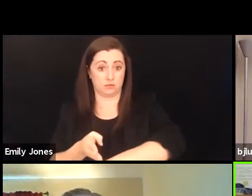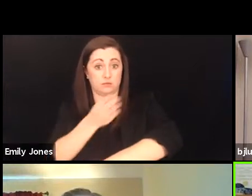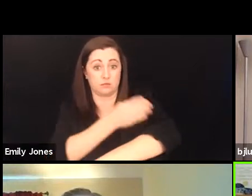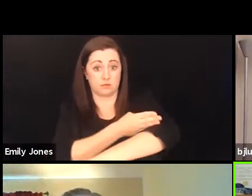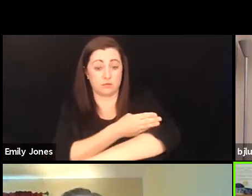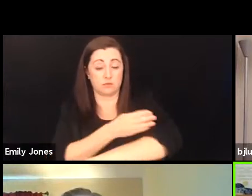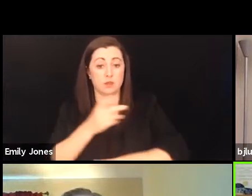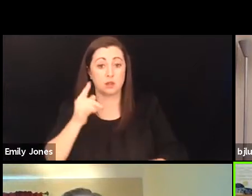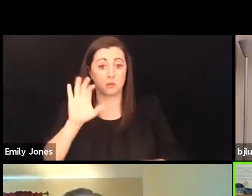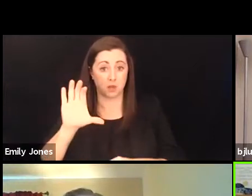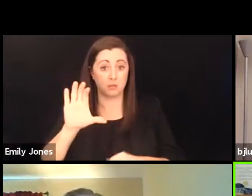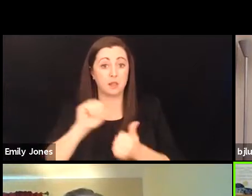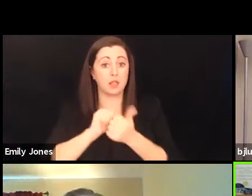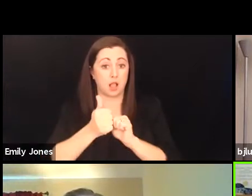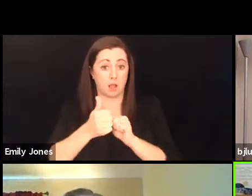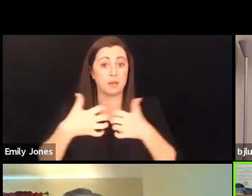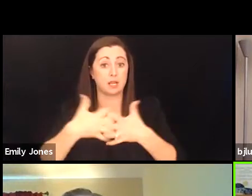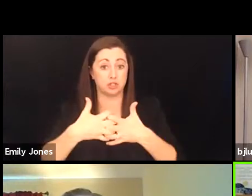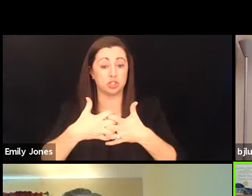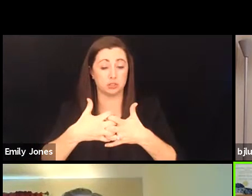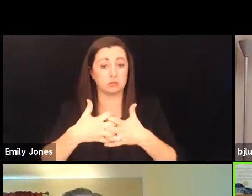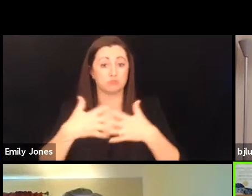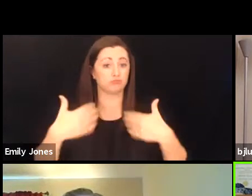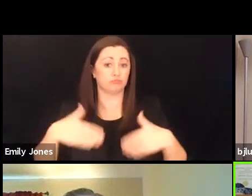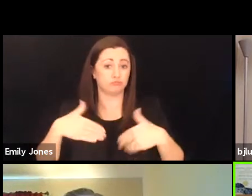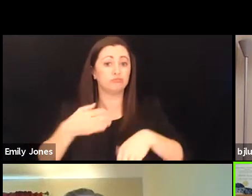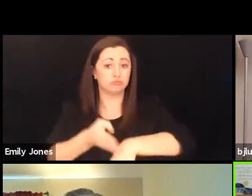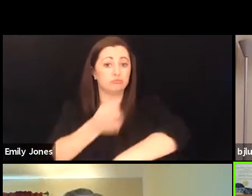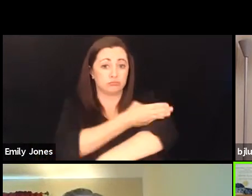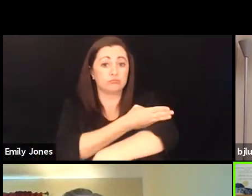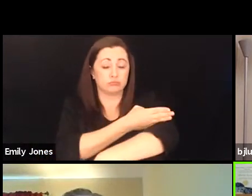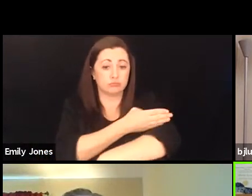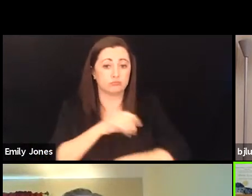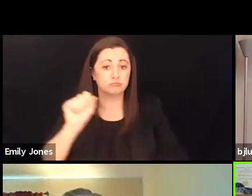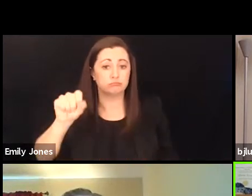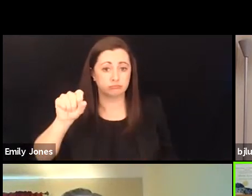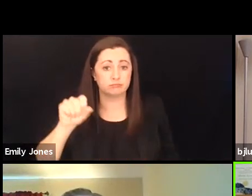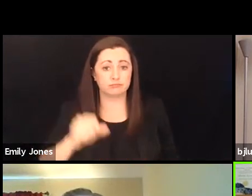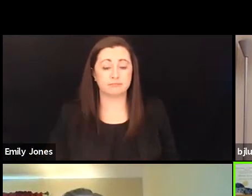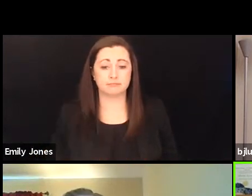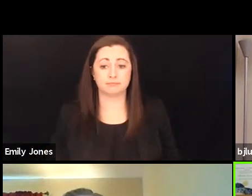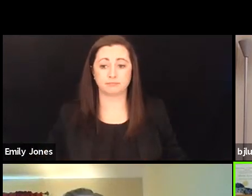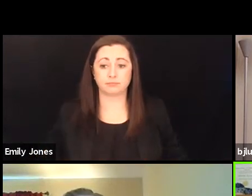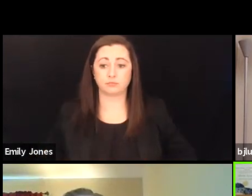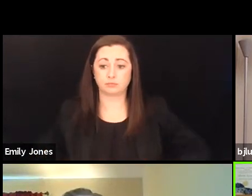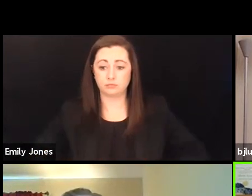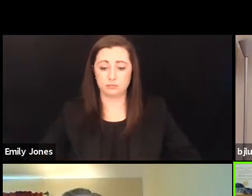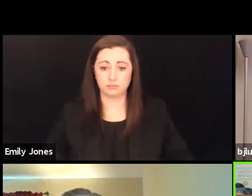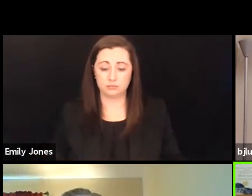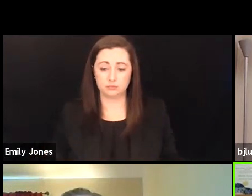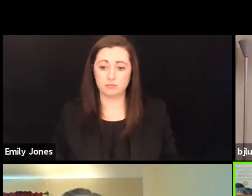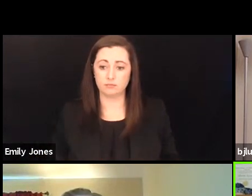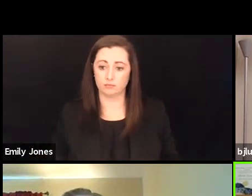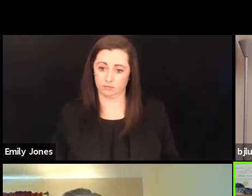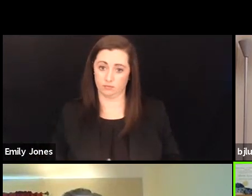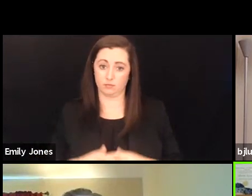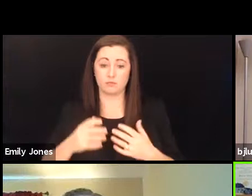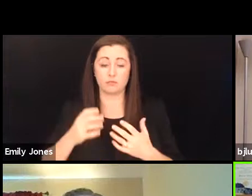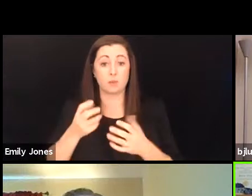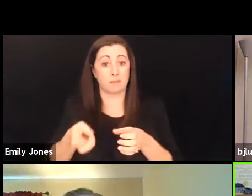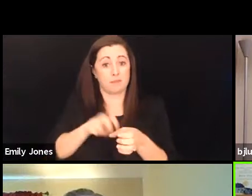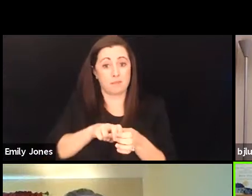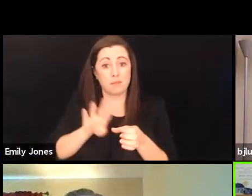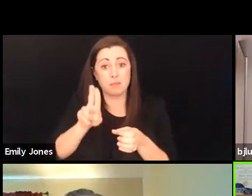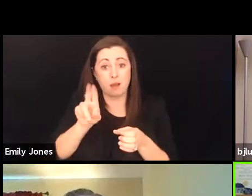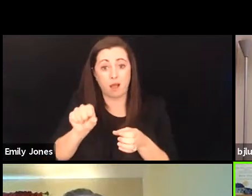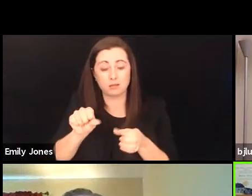public accommodations. Public accommodations are much better. You can generally, there's a way to get on a bus.